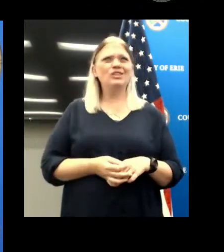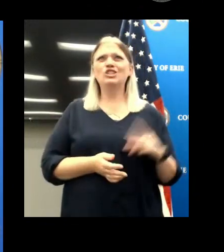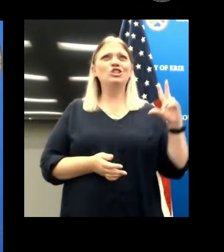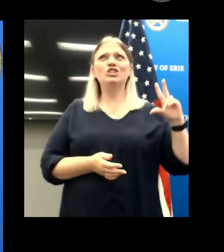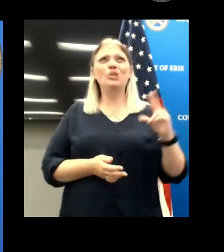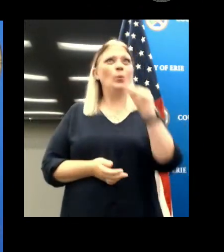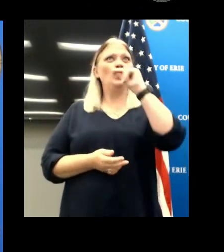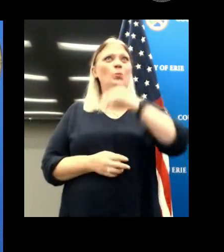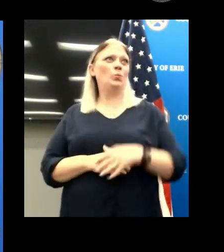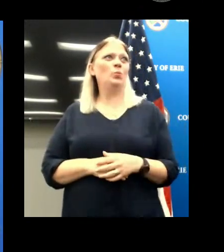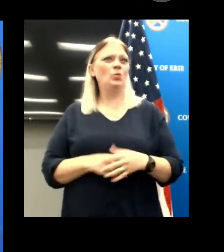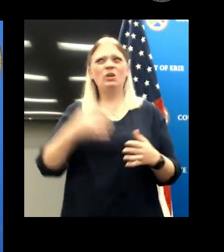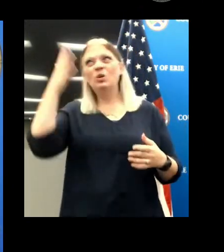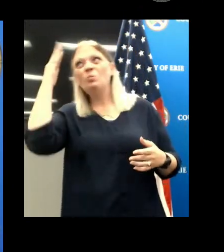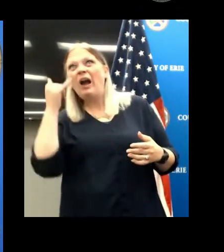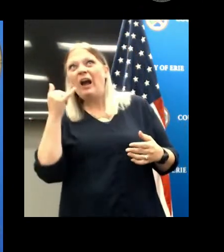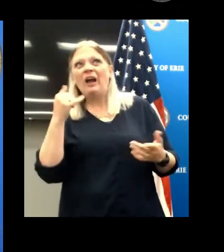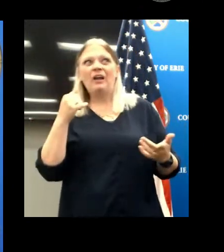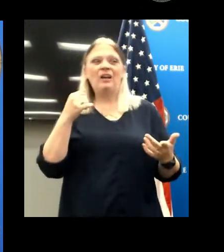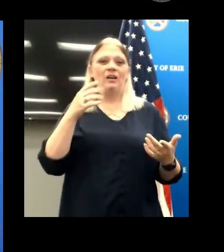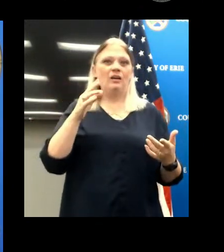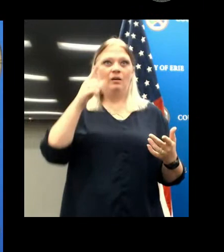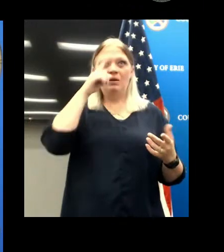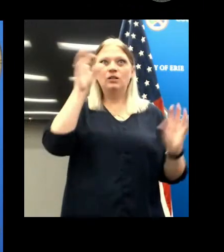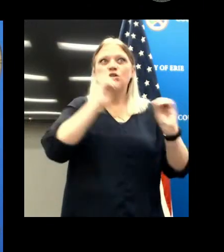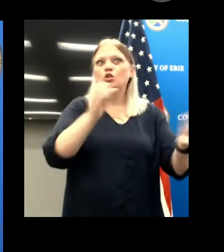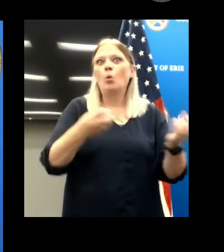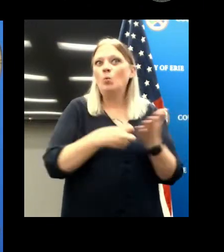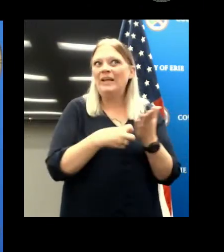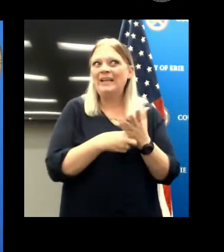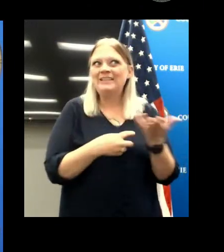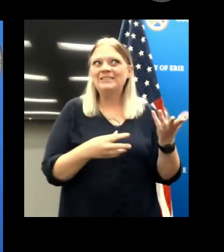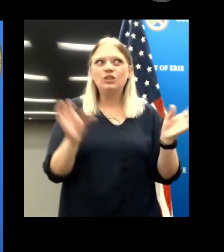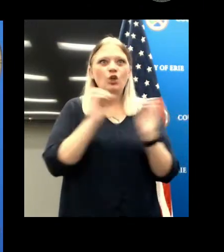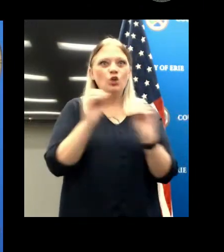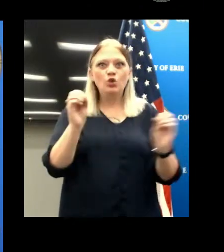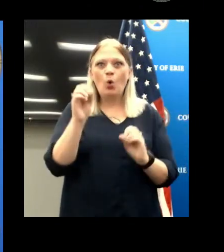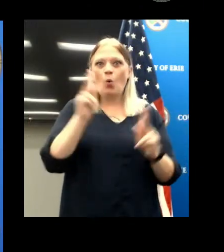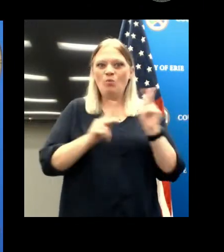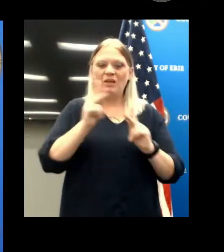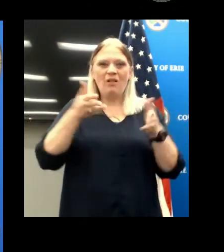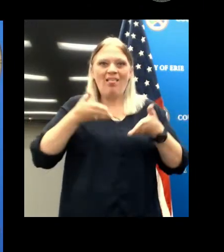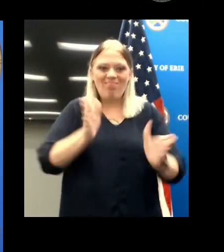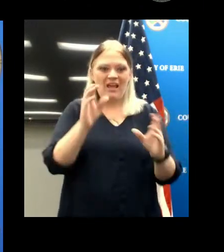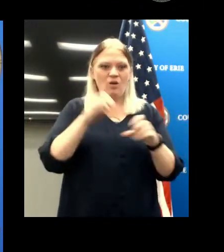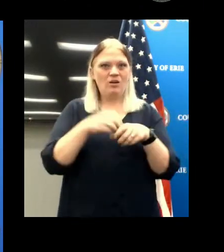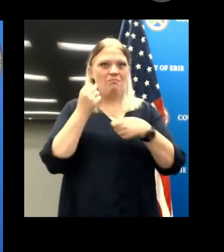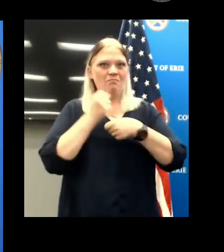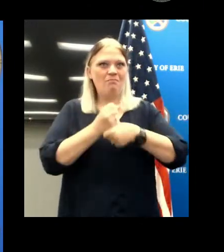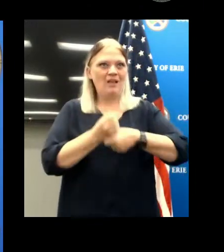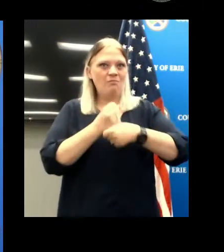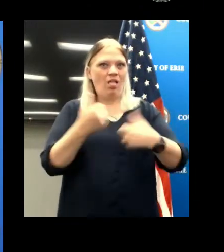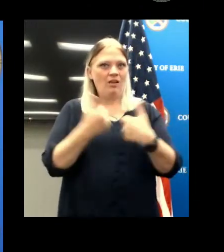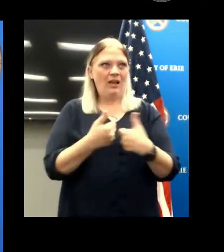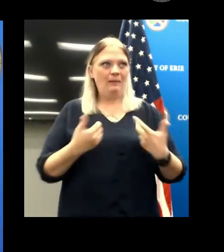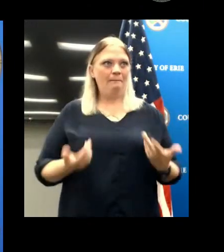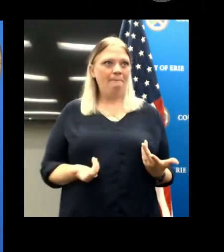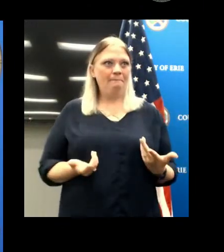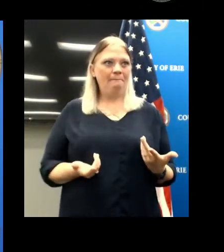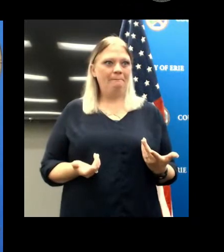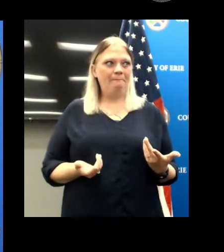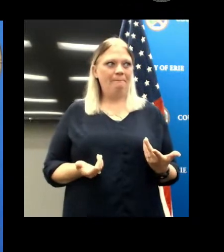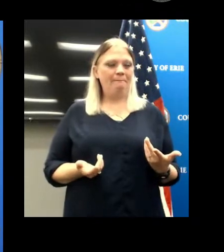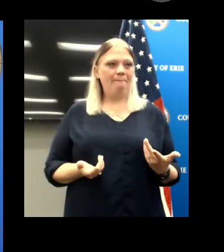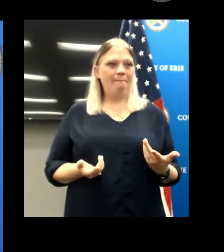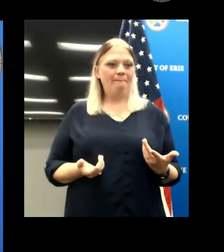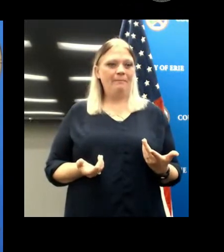no. Why? Because there's going to be no tickets. No fans are allowed in the baseball games. So what you have